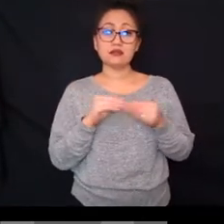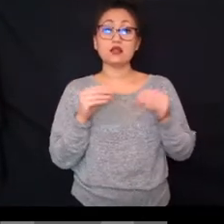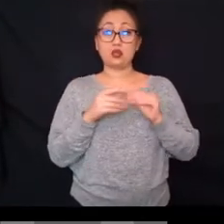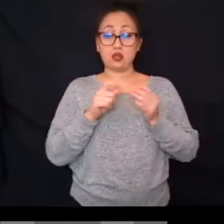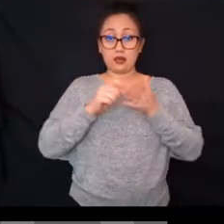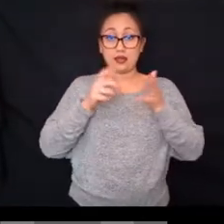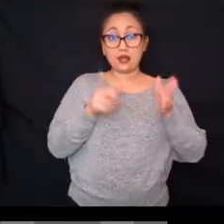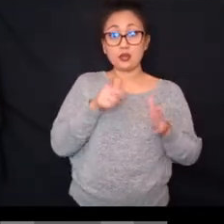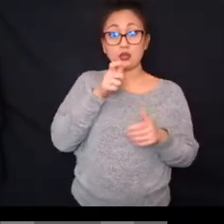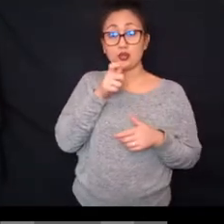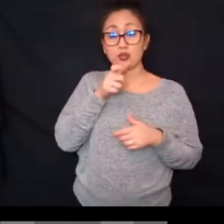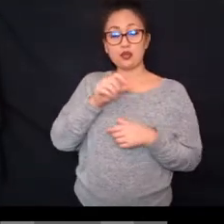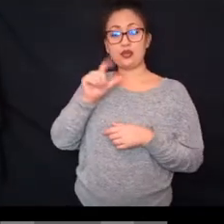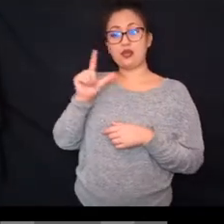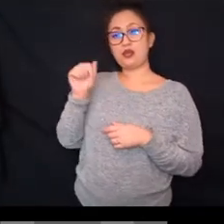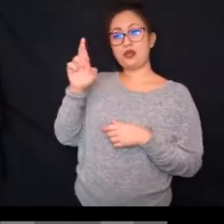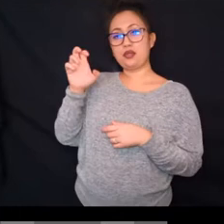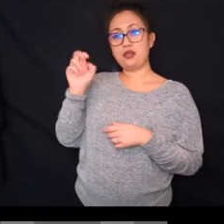Lauren Thompson.